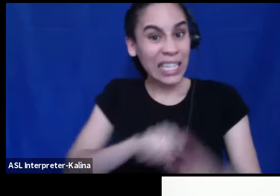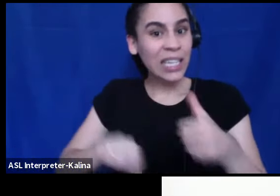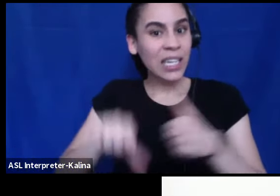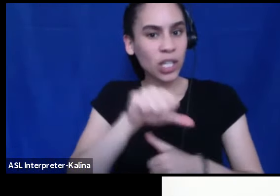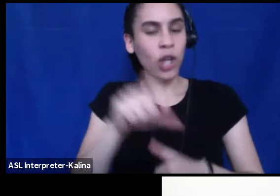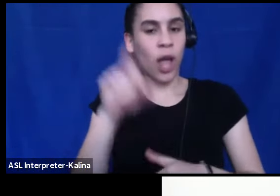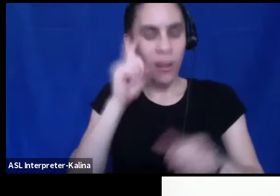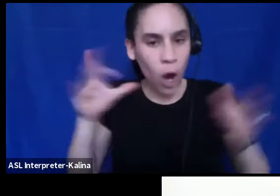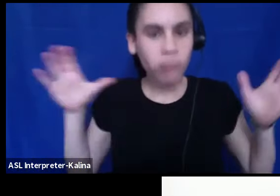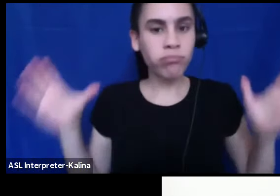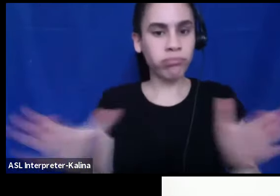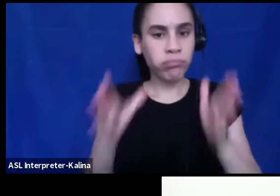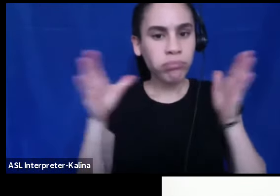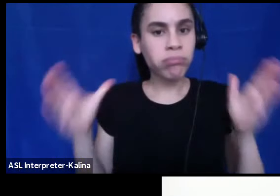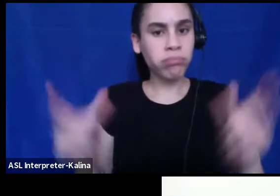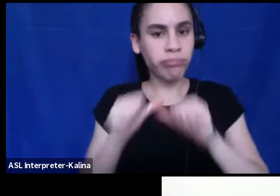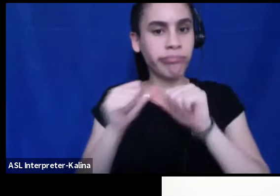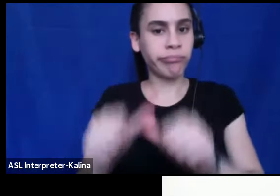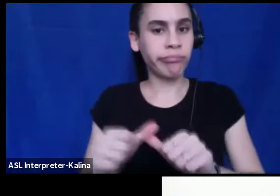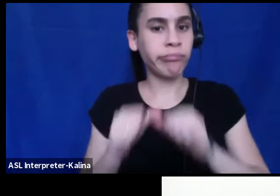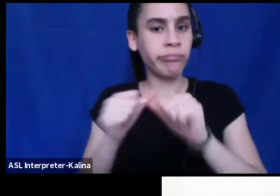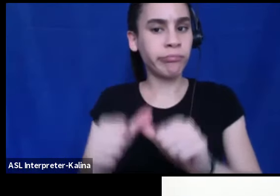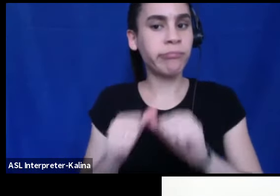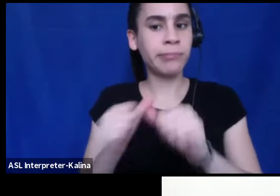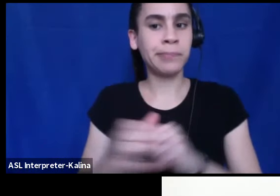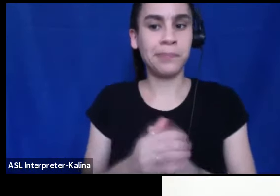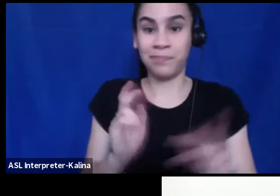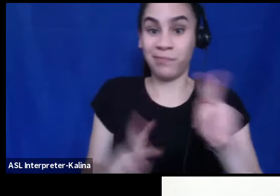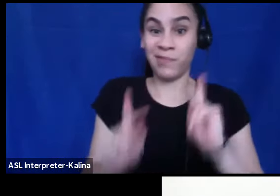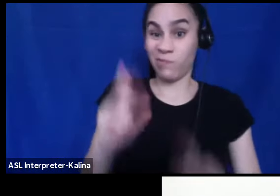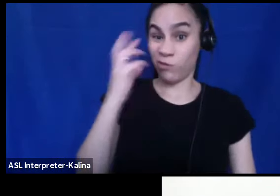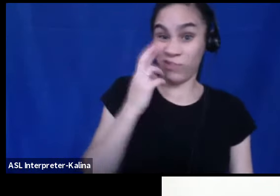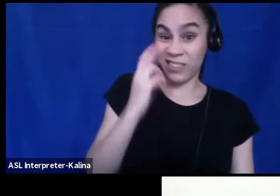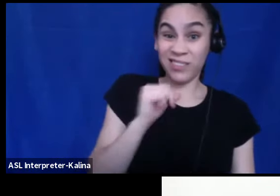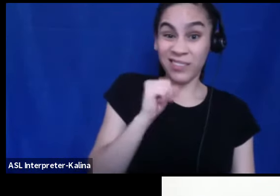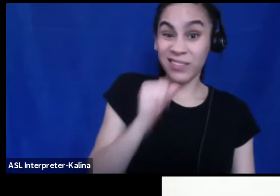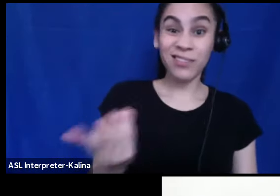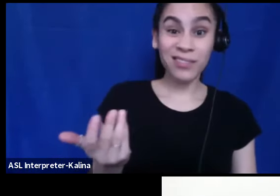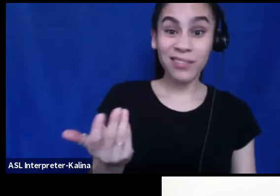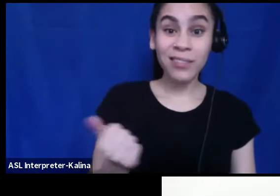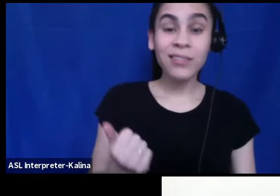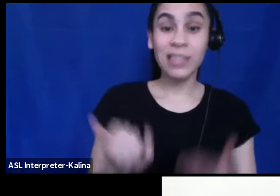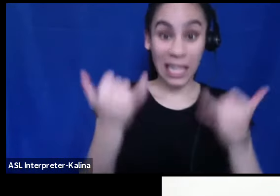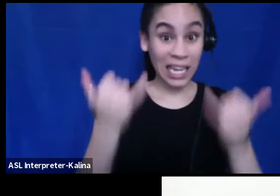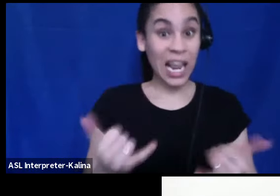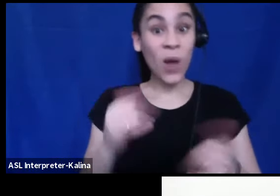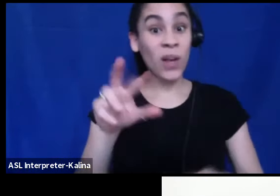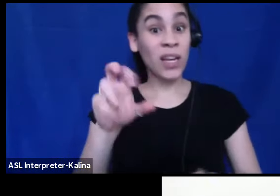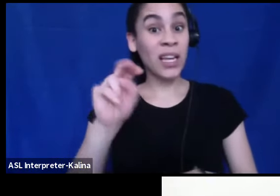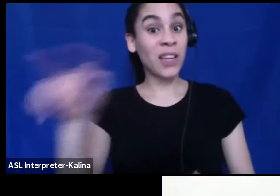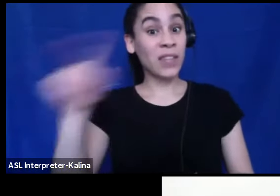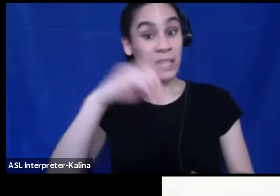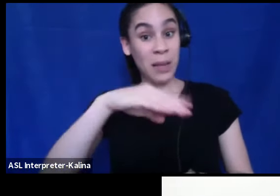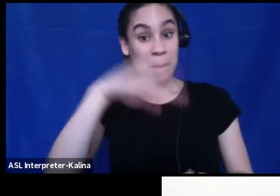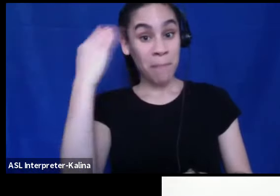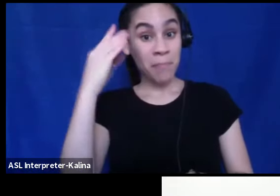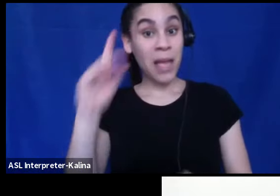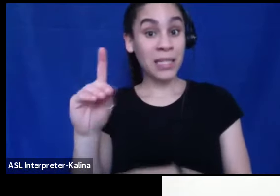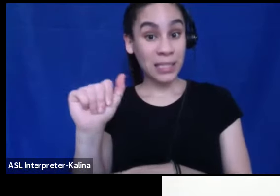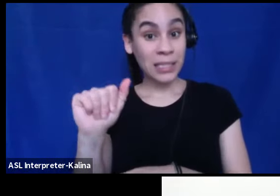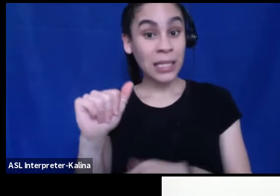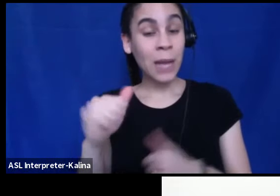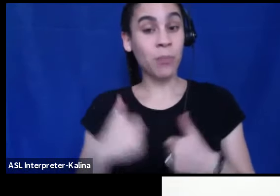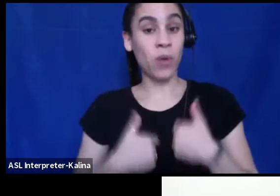continue forward. And people don't realize that. And even now, like you said, the Black Disabled Lives Matter movement is